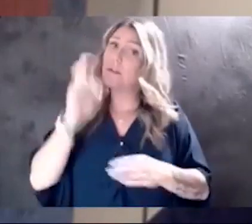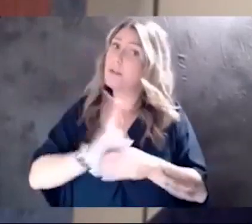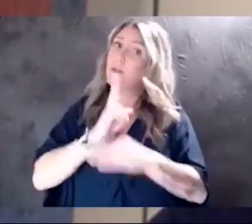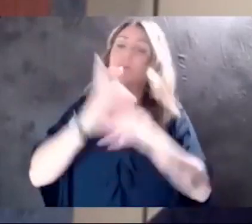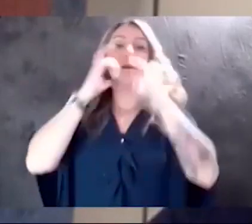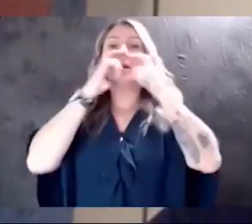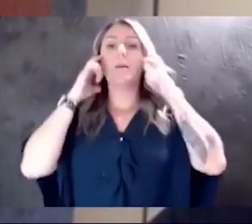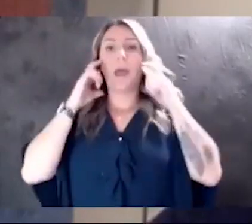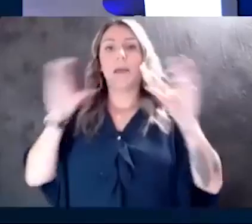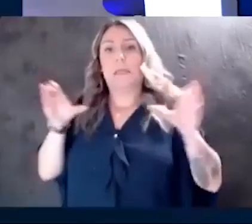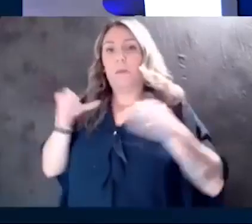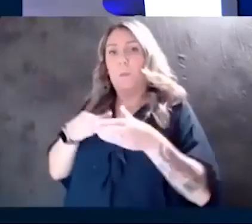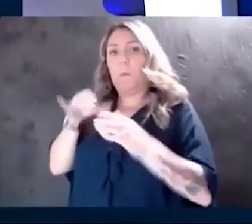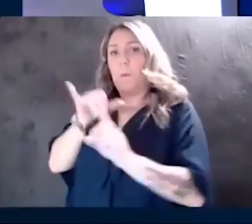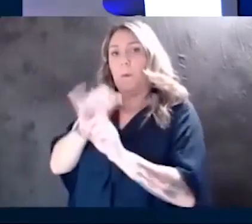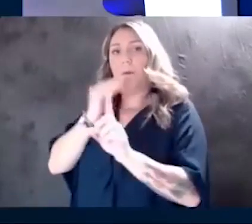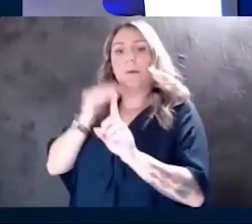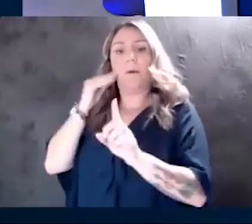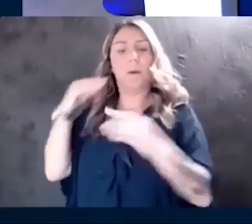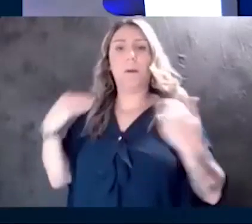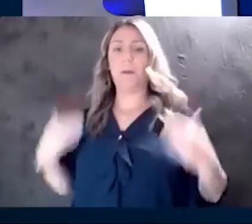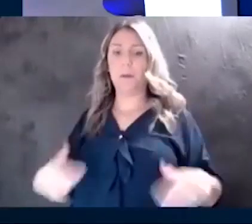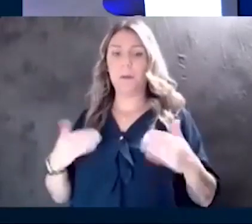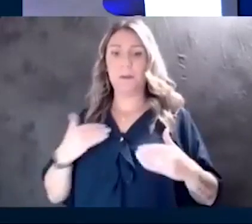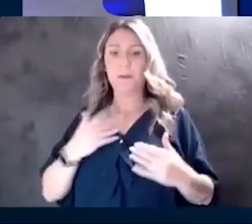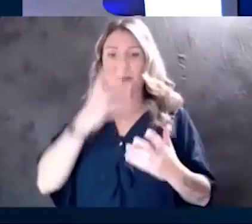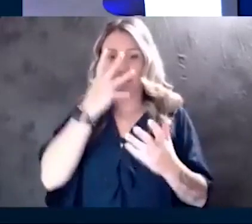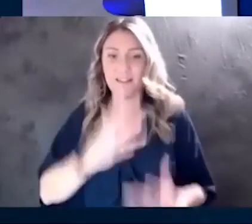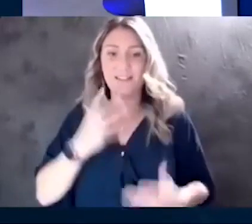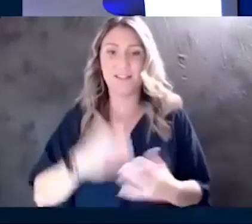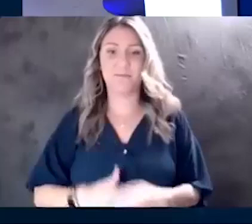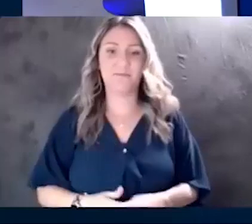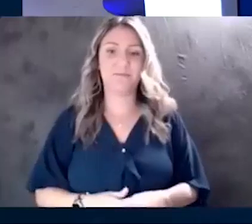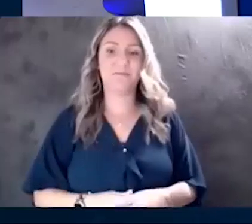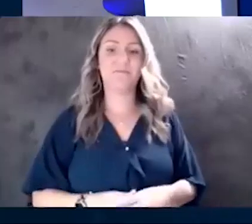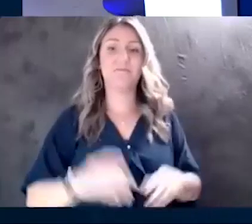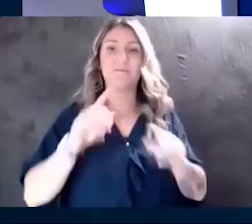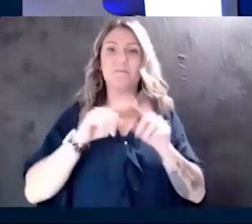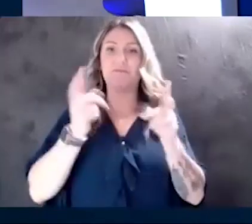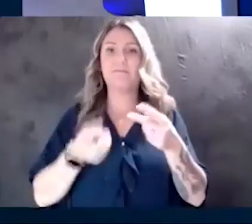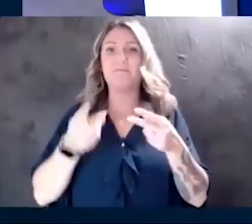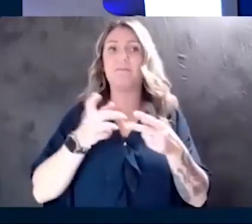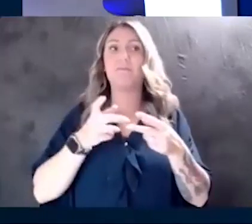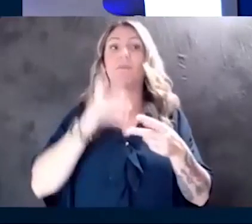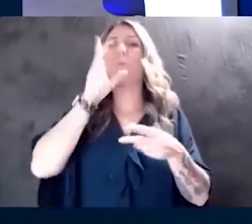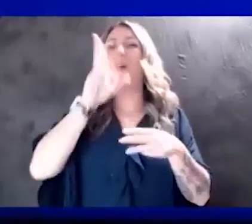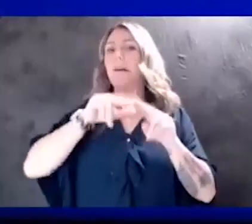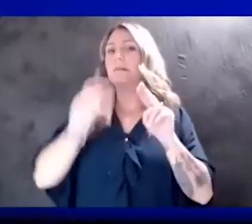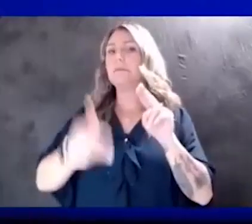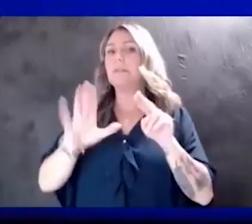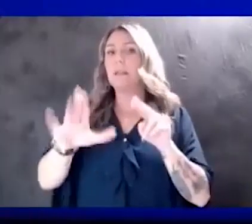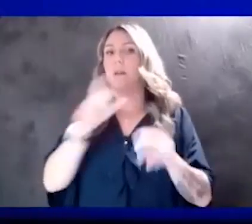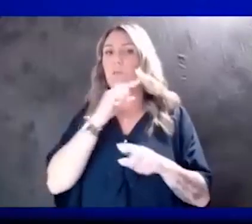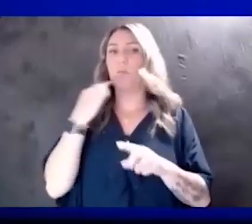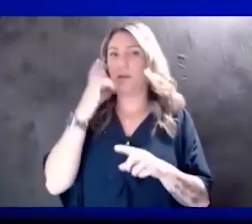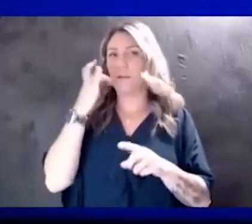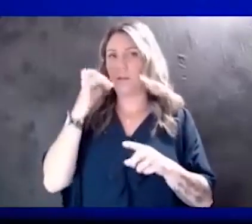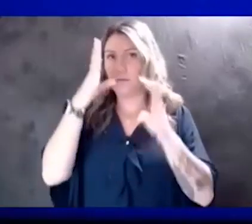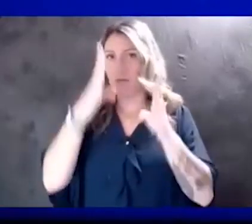be quarantined. Oy, that's discouraging. But it's going to increase, or it's going to decrease Yes. the risk for that person, right? Yeah. So there is the